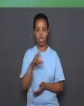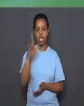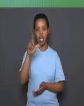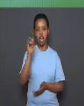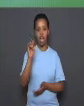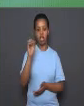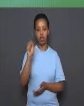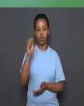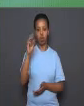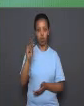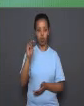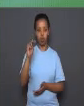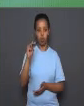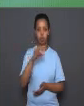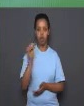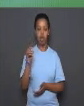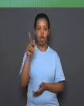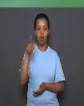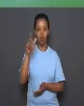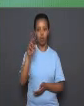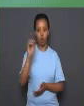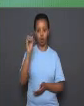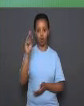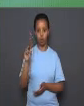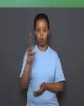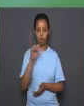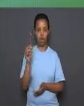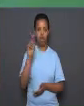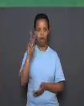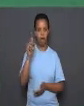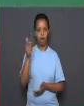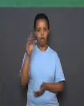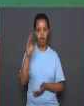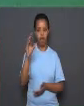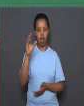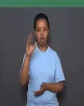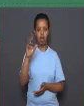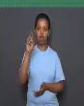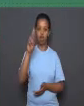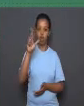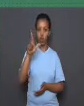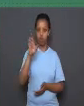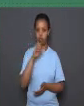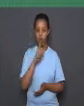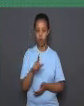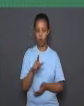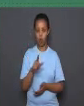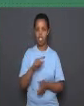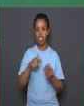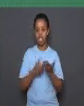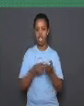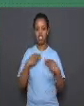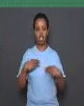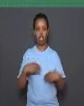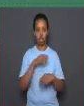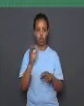lysosomes, peroxisomes, and vacuoles. We studied their structure and